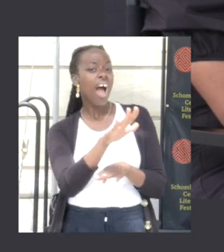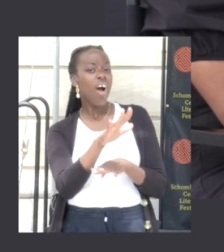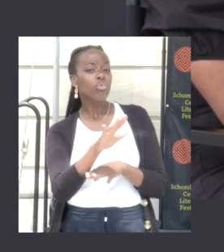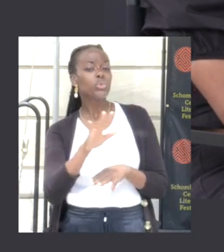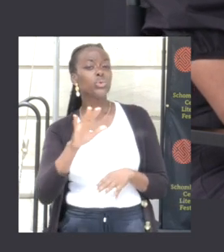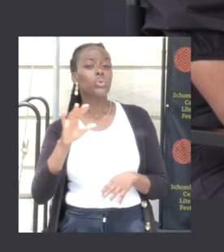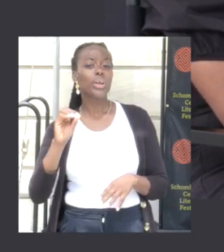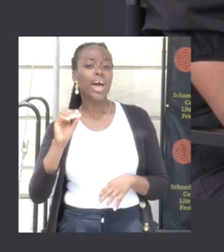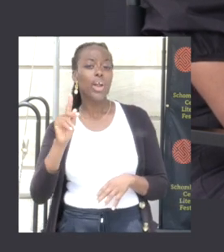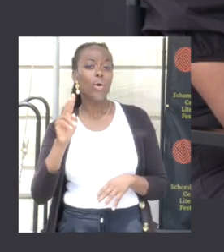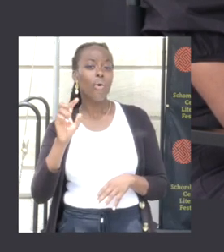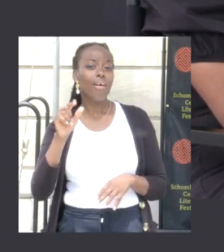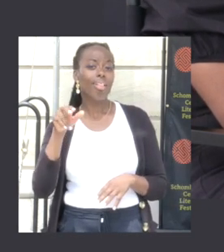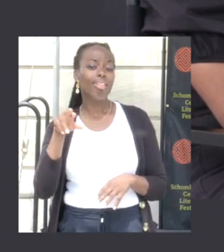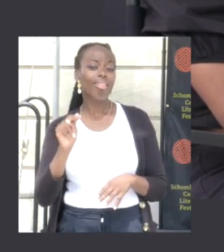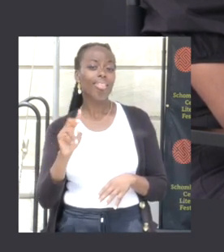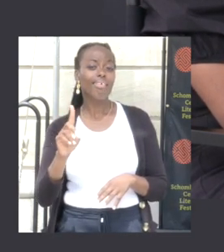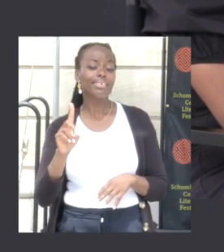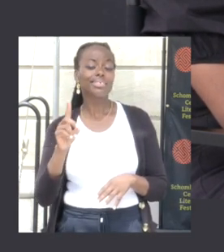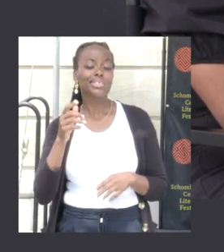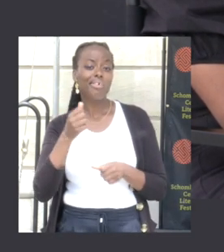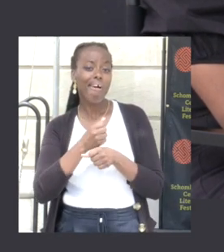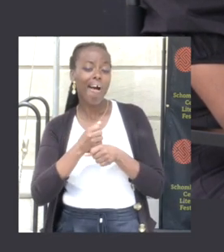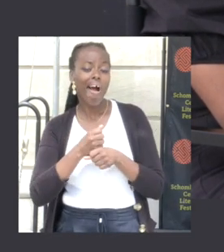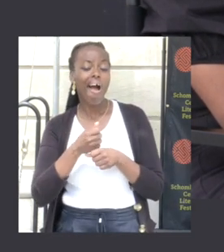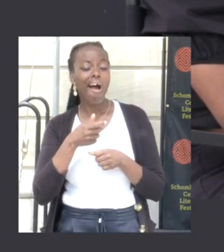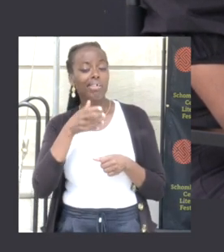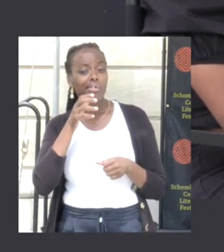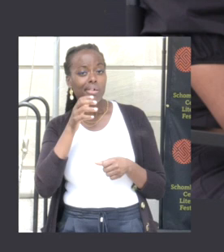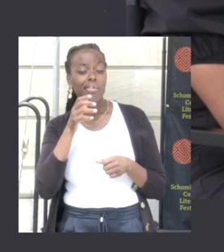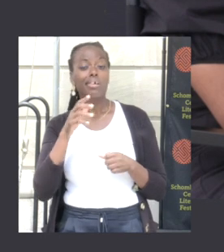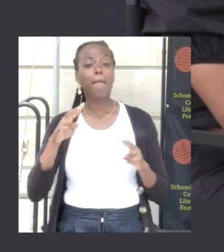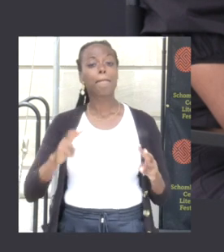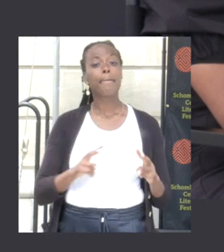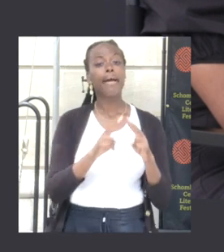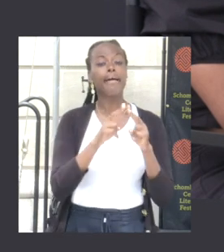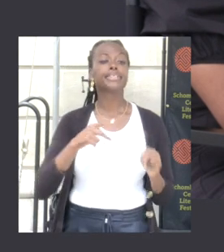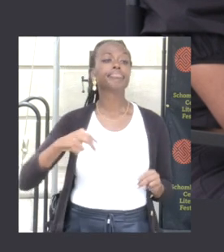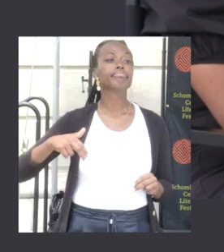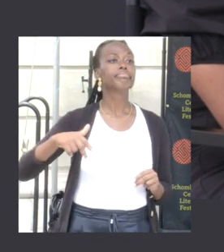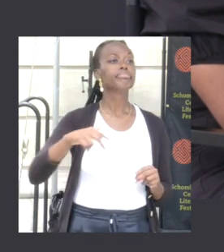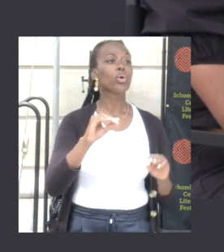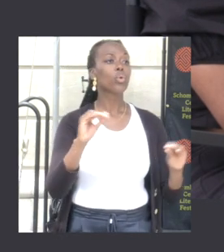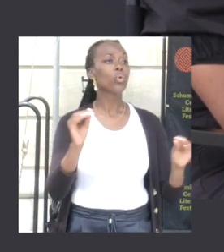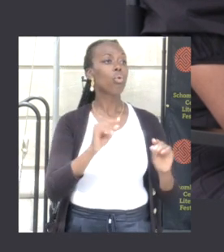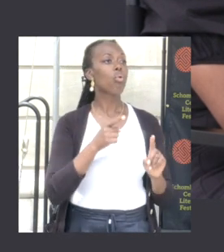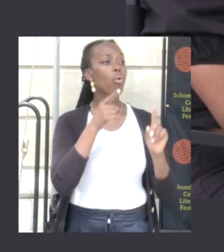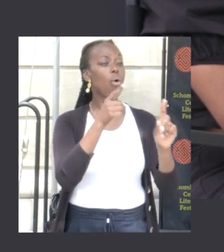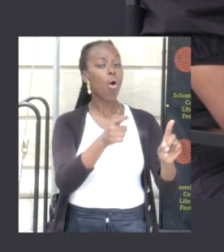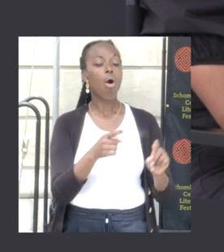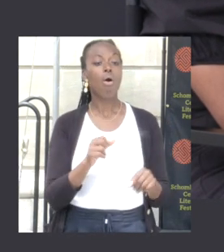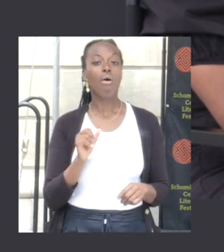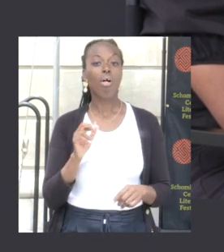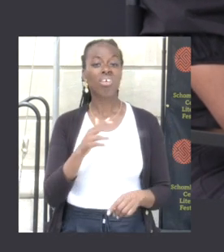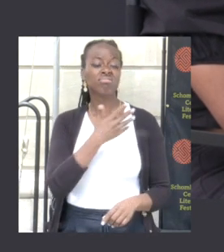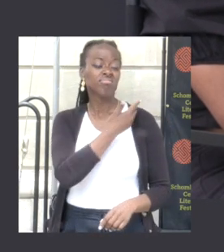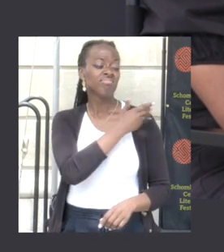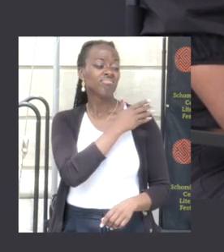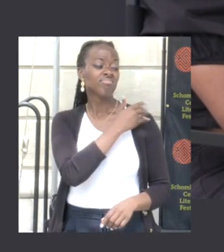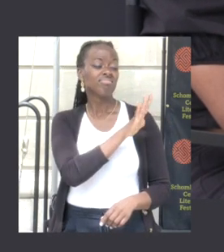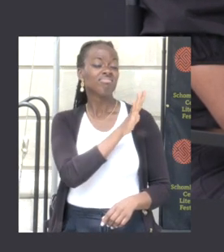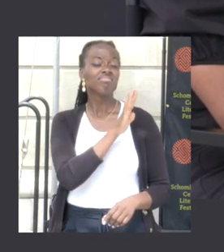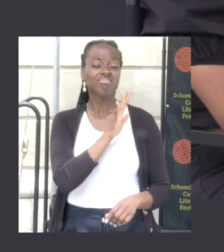Coffee or strolling through Paris all evening with nowhere specific to be, brushing dirt off one's shoulder like the flies flaneur.